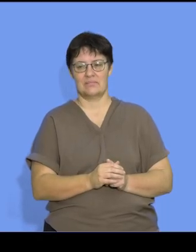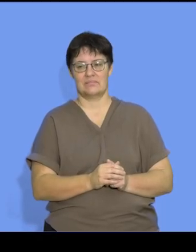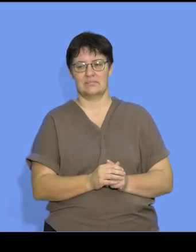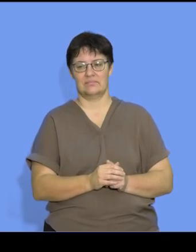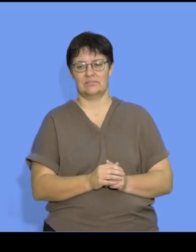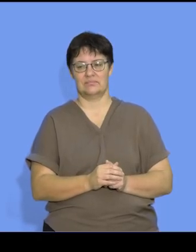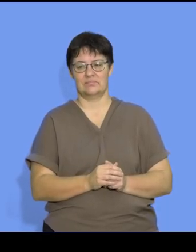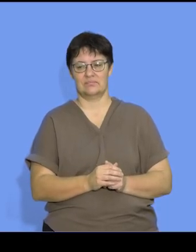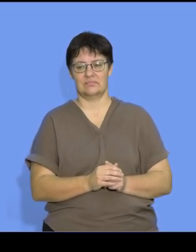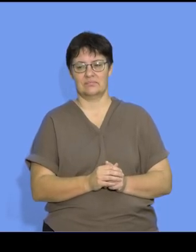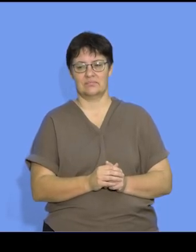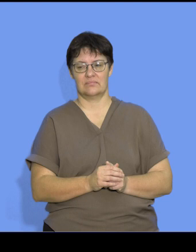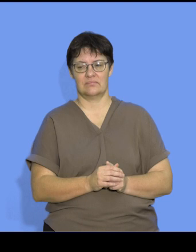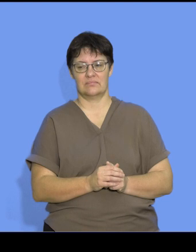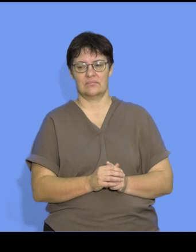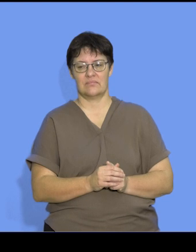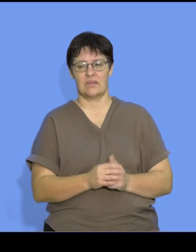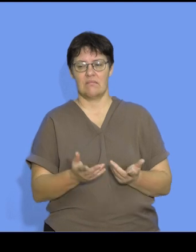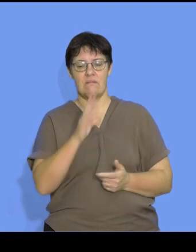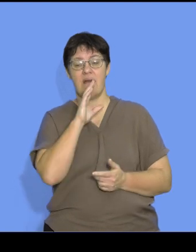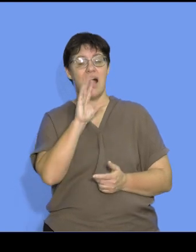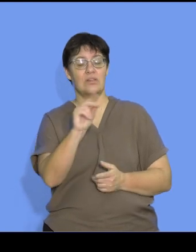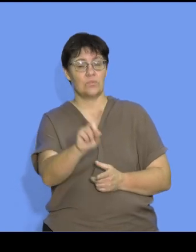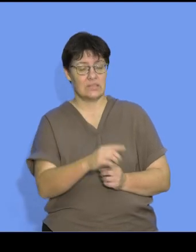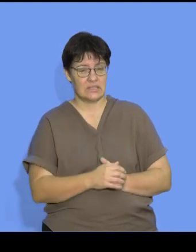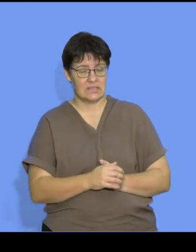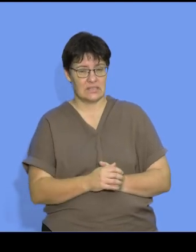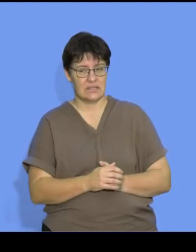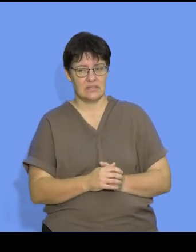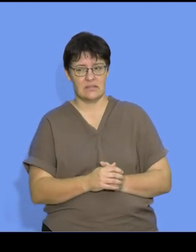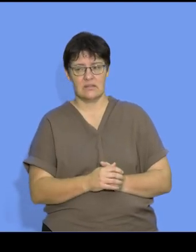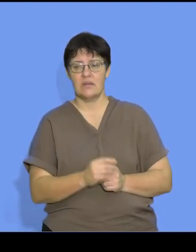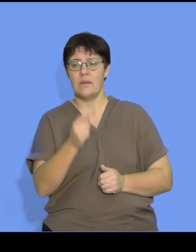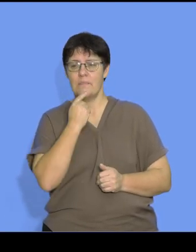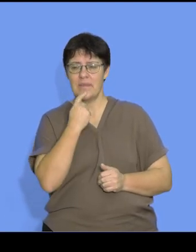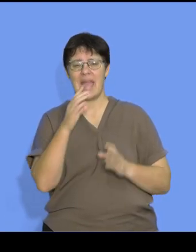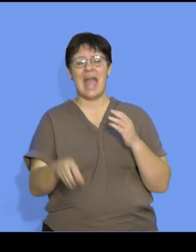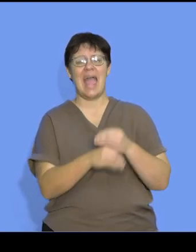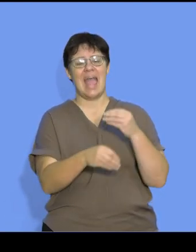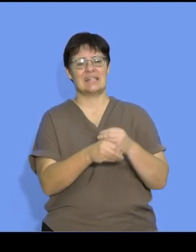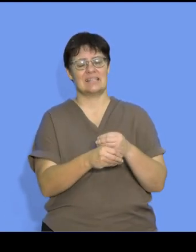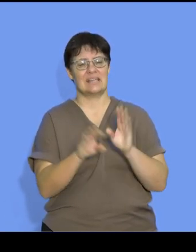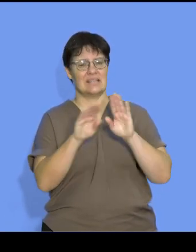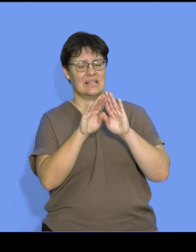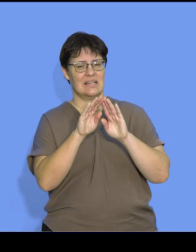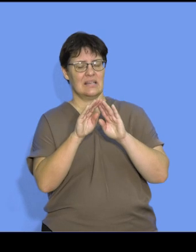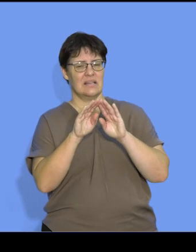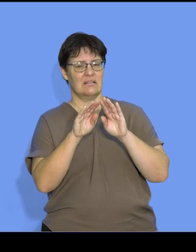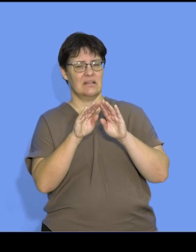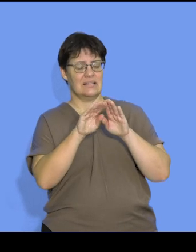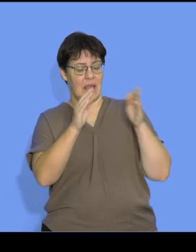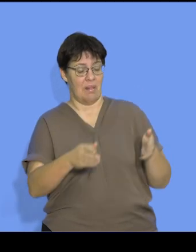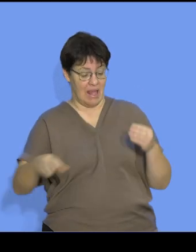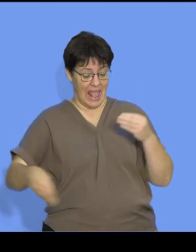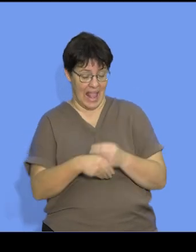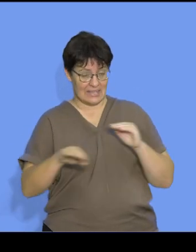So this example is asking me, if I were to add another table, how many students